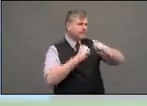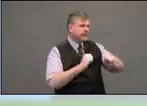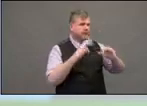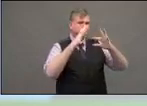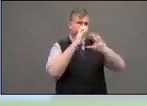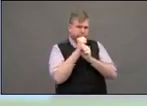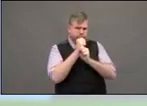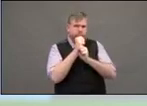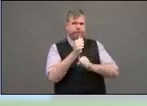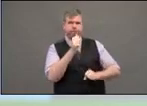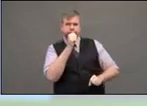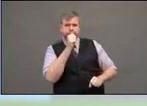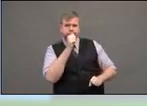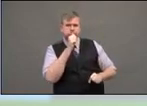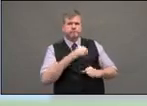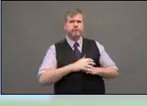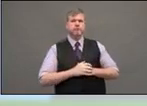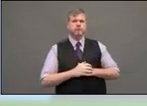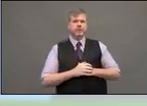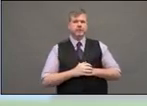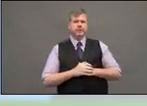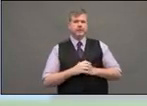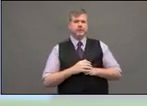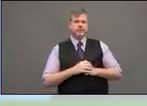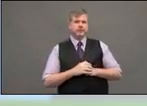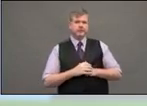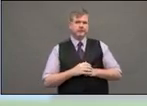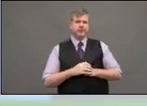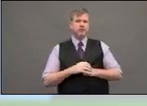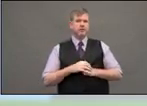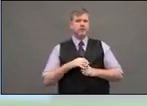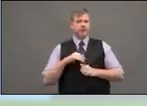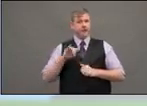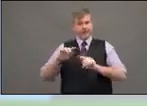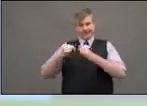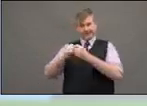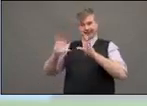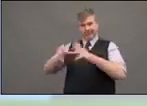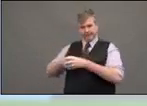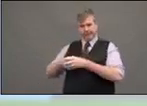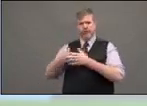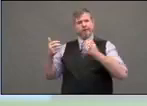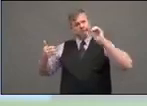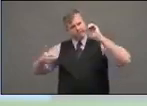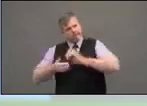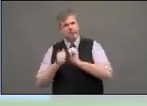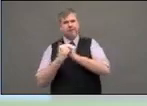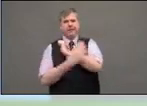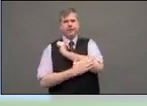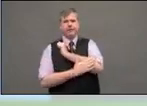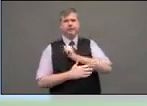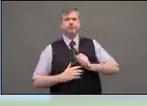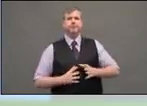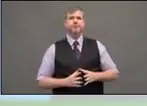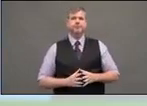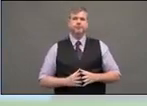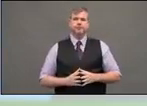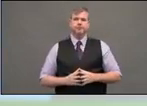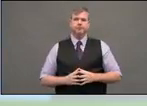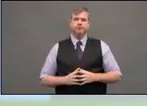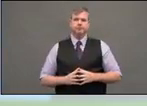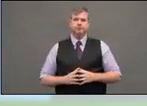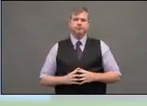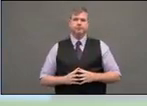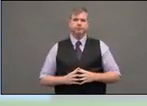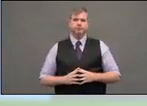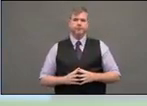really acting as a part of the county's response to COVID-19. So if you are interested in volunteering, we're asking if you have great customer